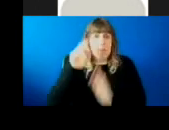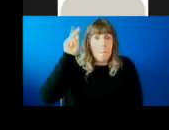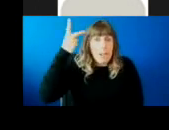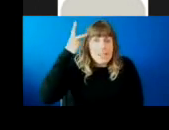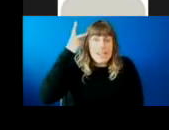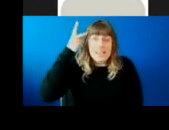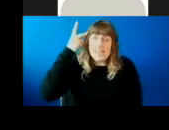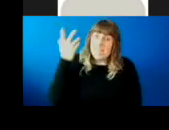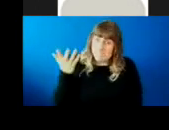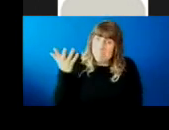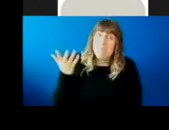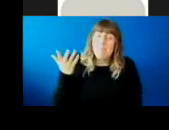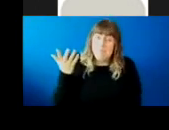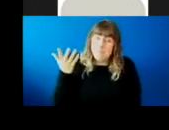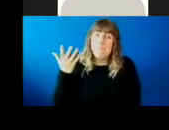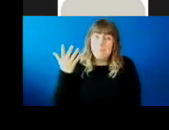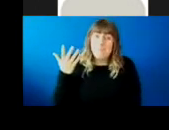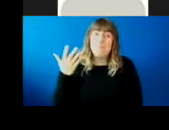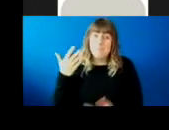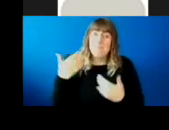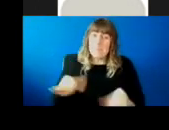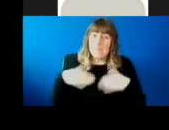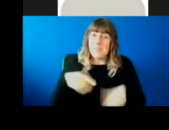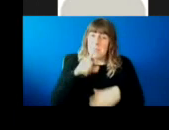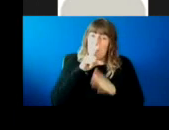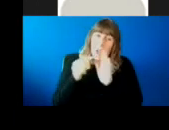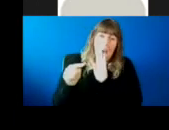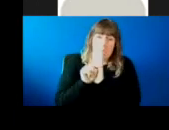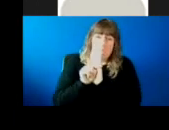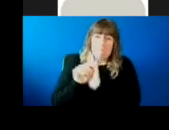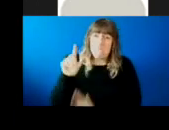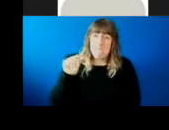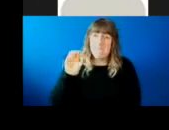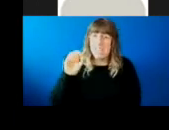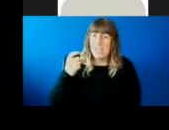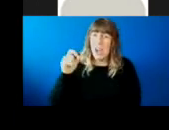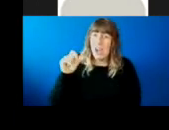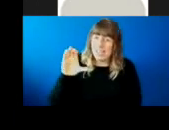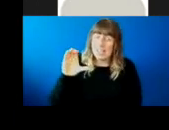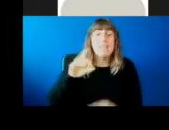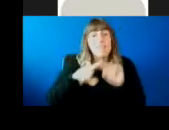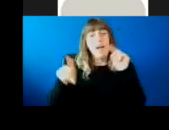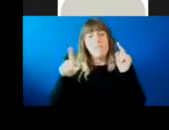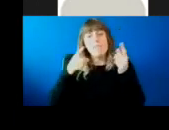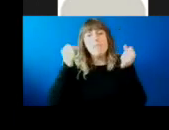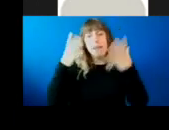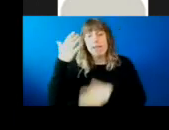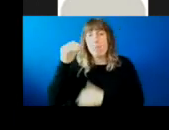is incredibly toxic at times, but brands are still on there, and I